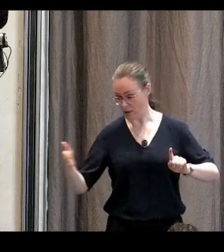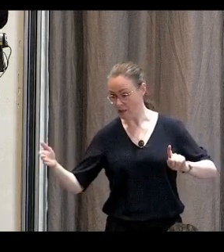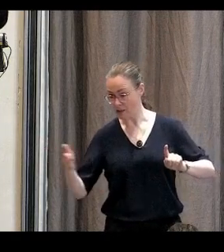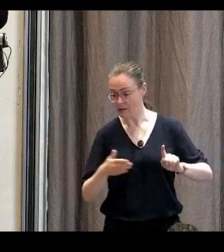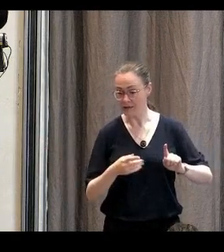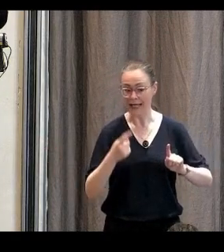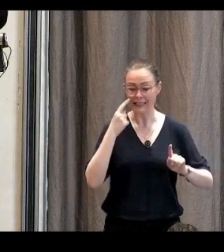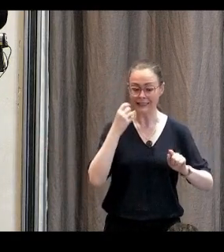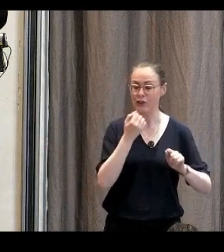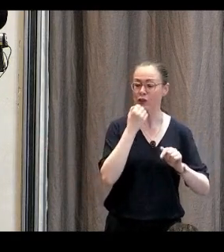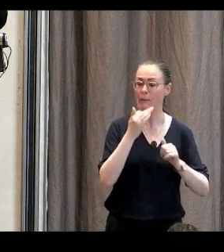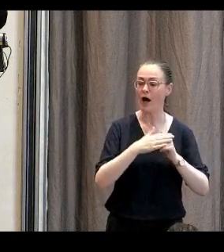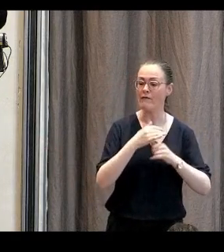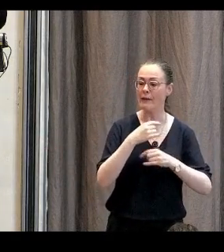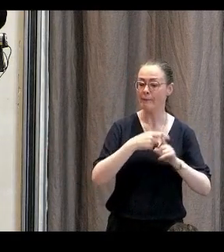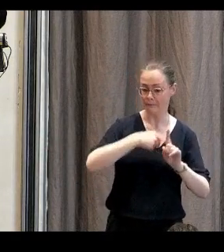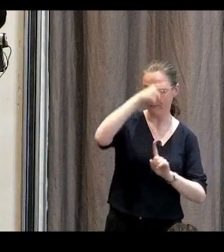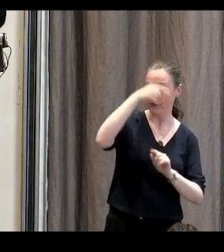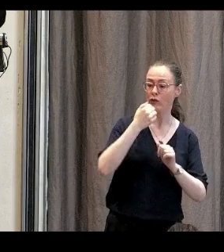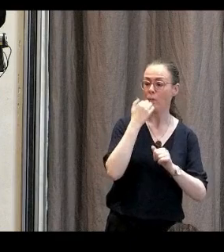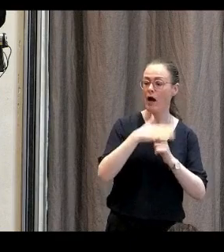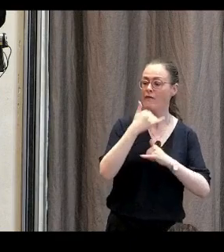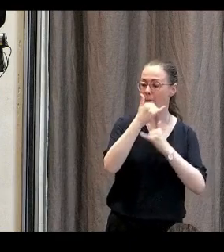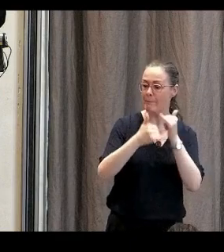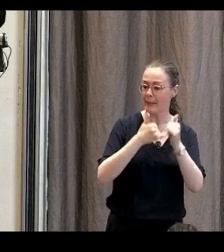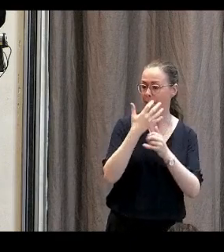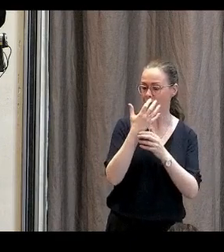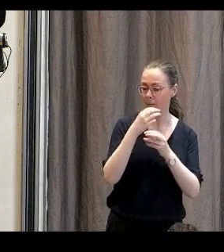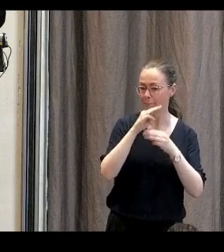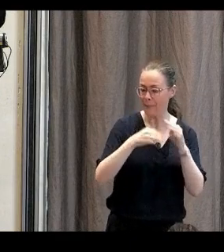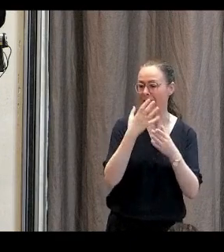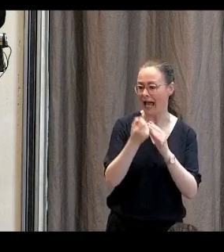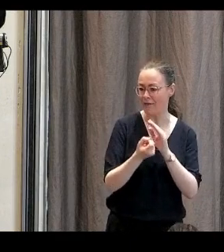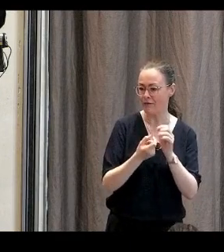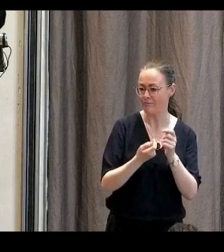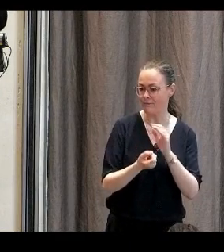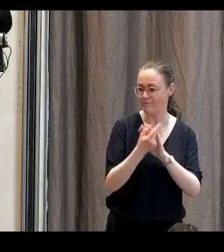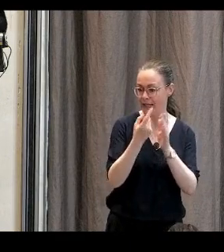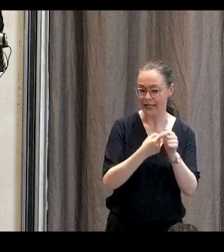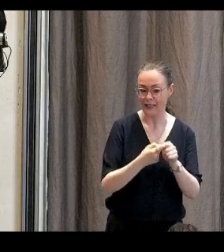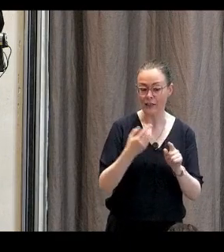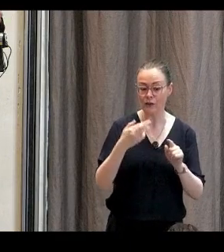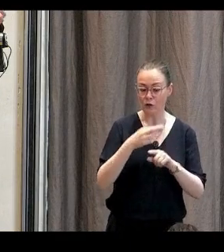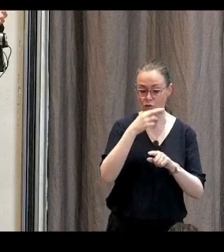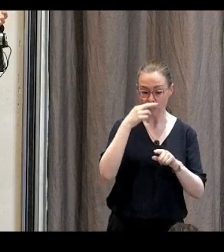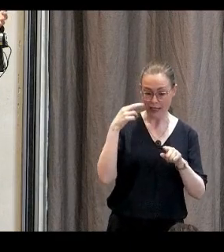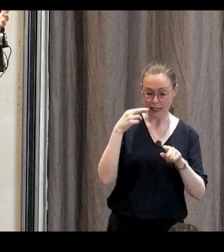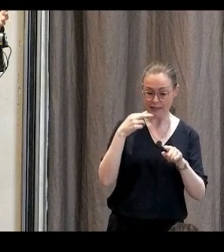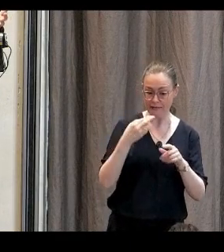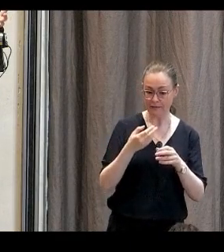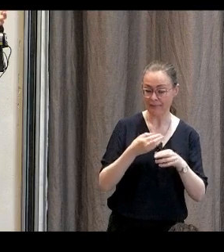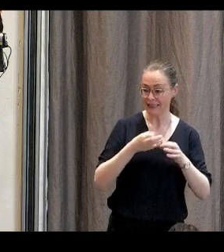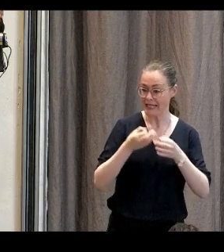a recurrence coming up the graph here, and we've got a red line for delay and a blue line for start. Bottom line is